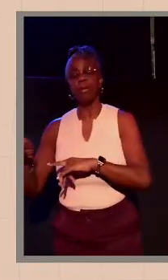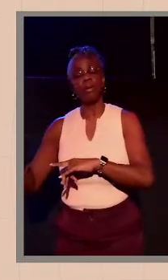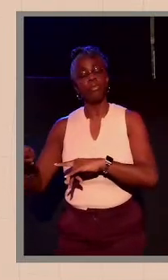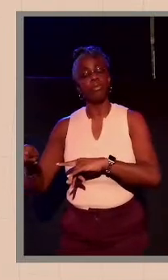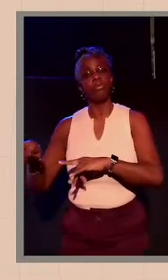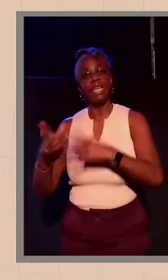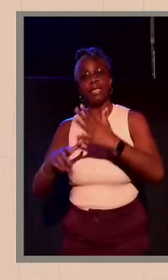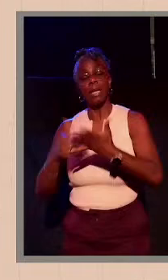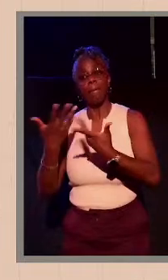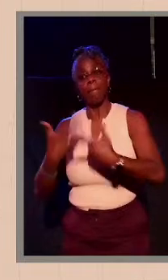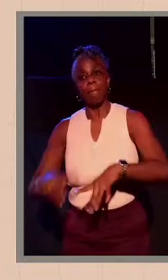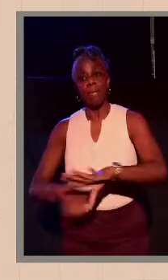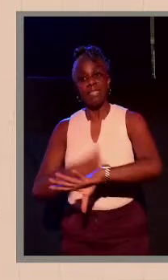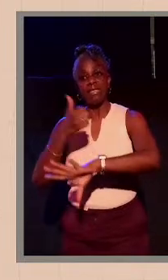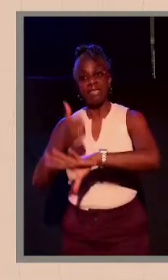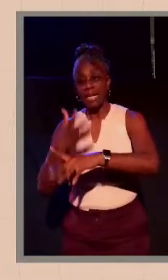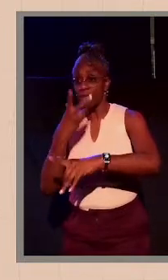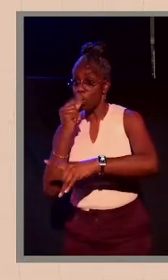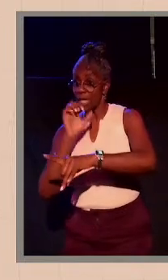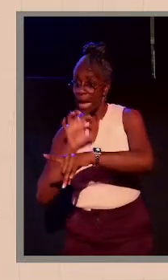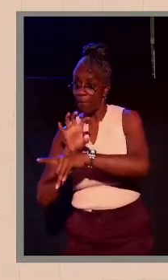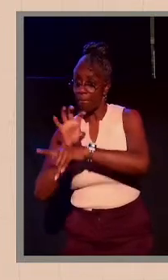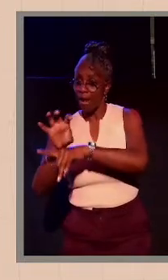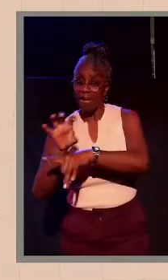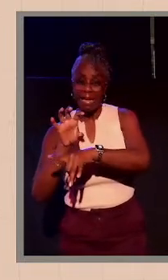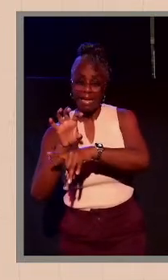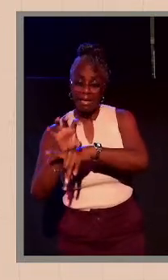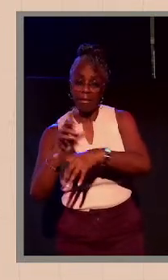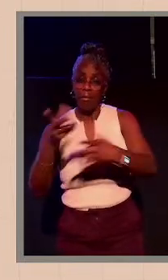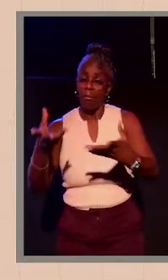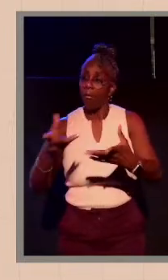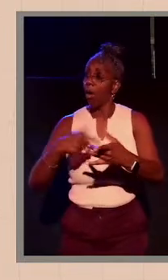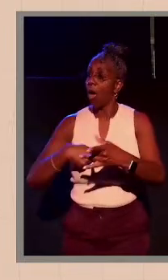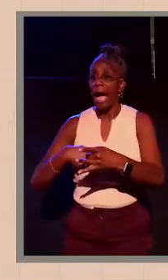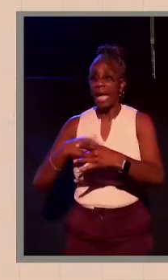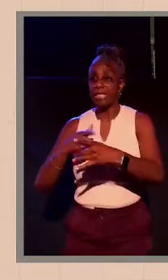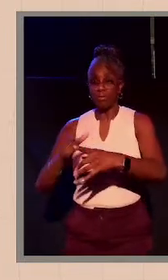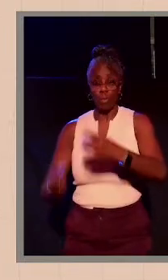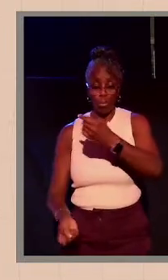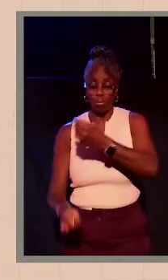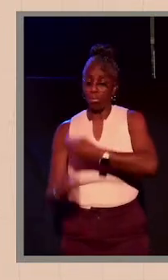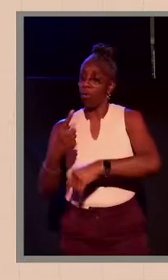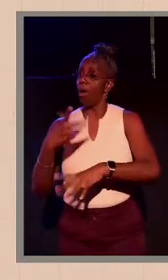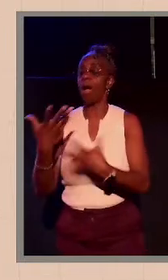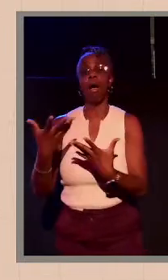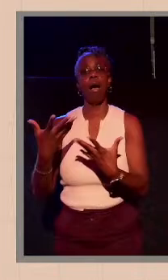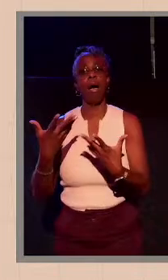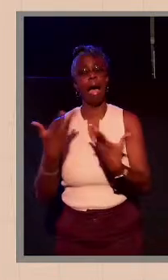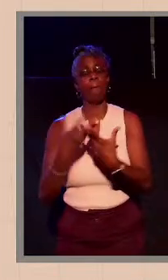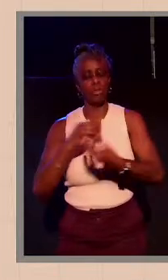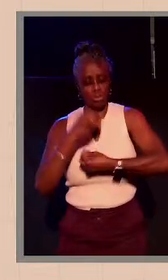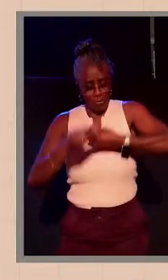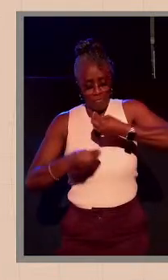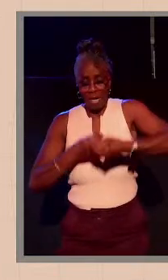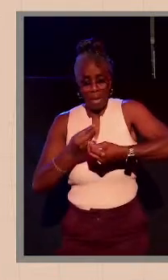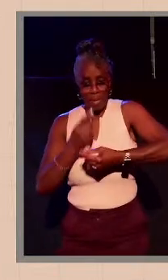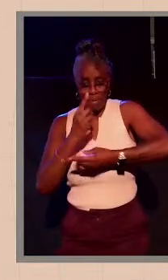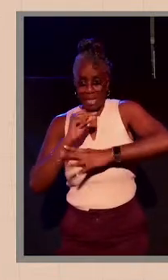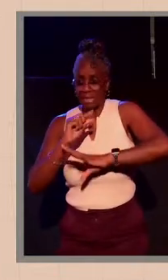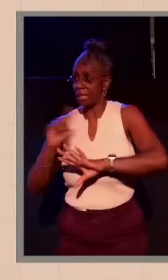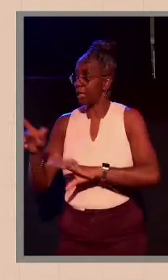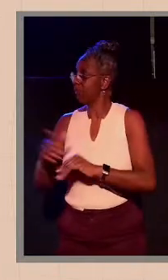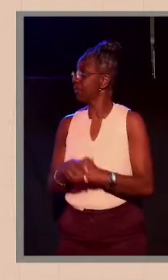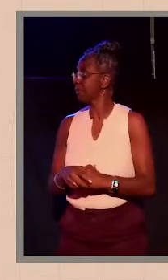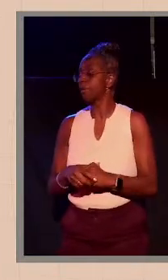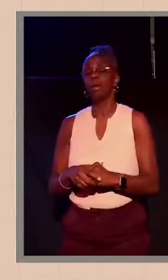all set in the Ableton plugin? You can say when you go past this amount, trigger it, or like how much of that reconfigurability is there? Yes,